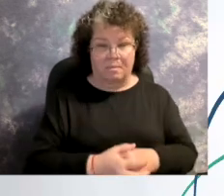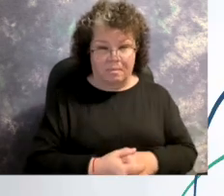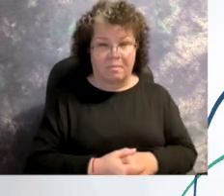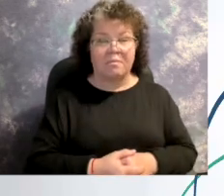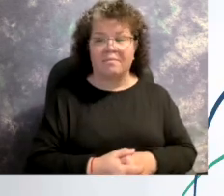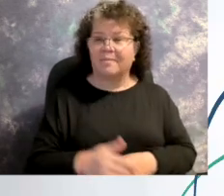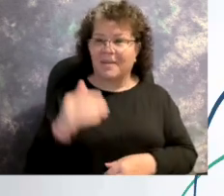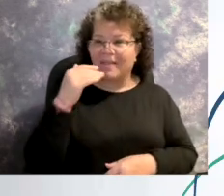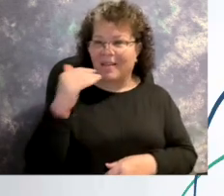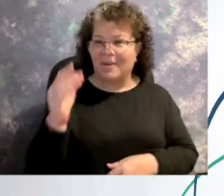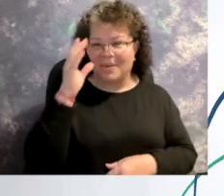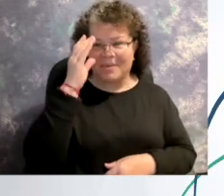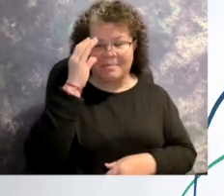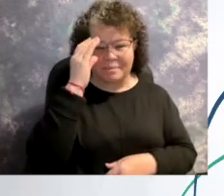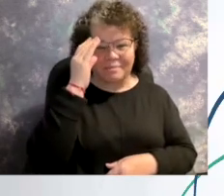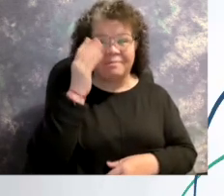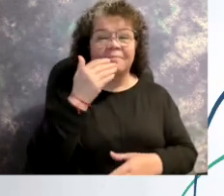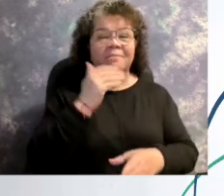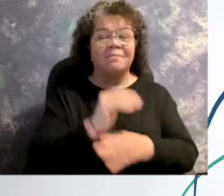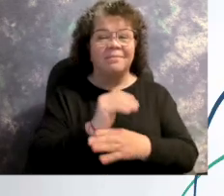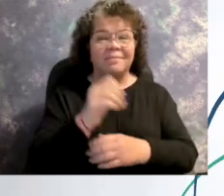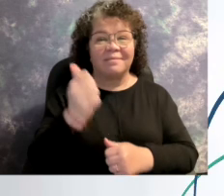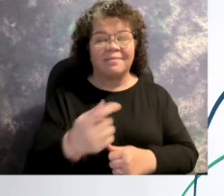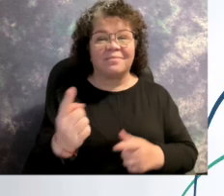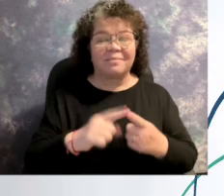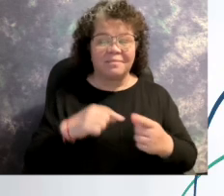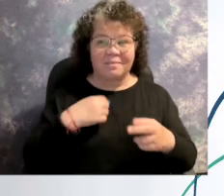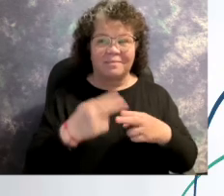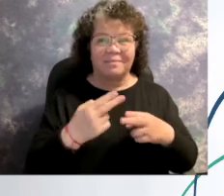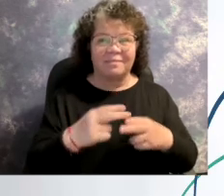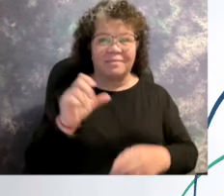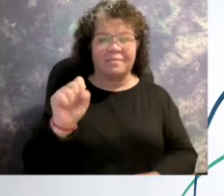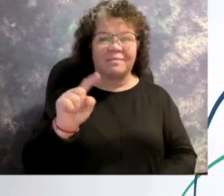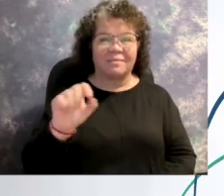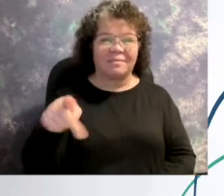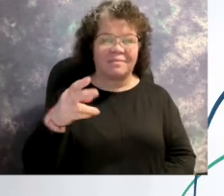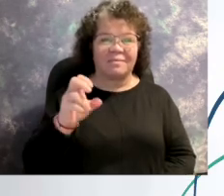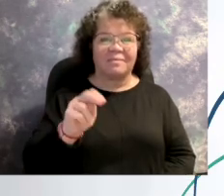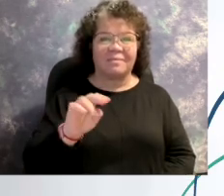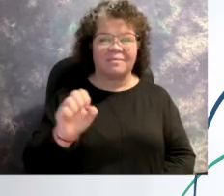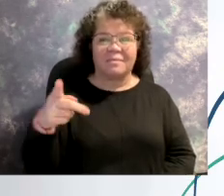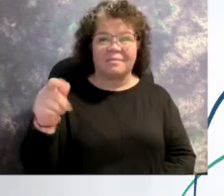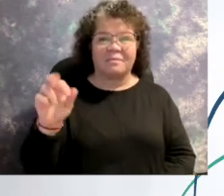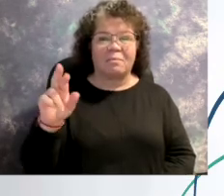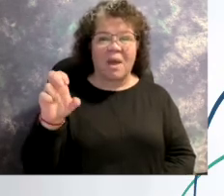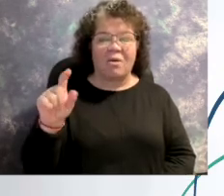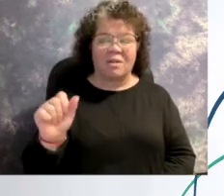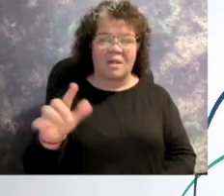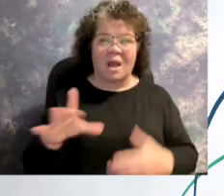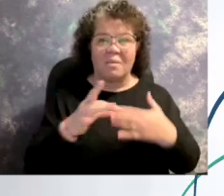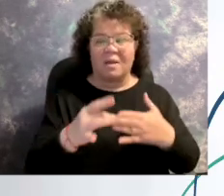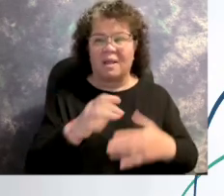Thanks, Jessica. Good evening, everyone. My name is Stephanie Parent, and I'm the lead staff person for,